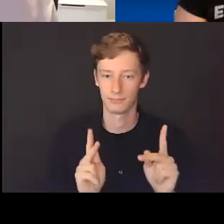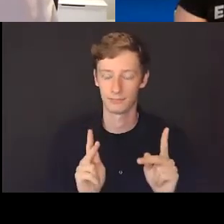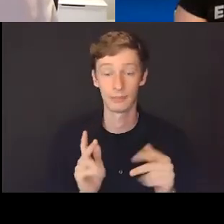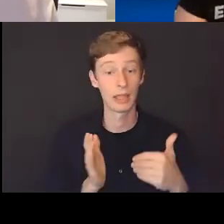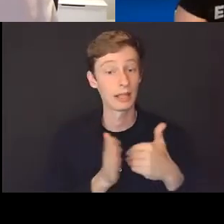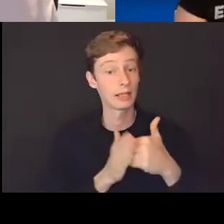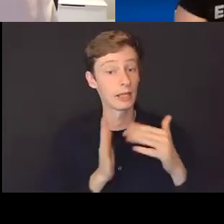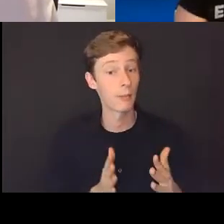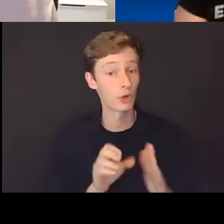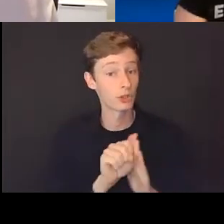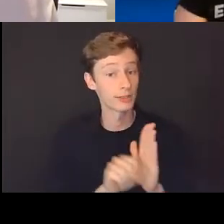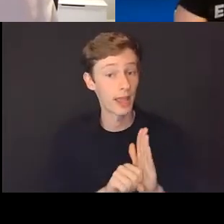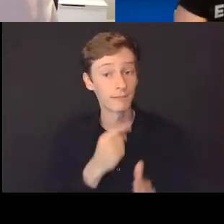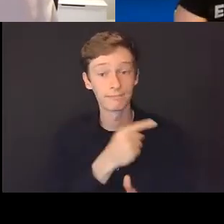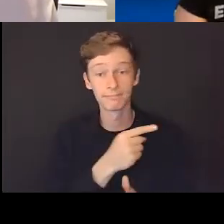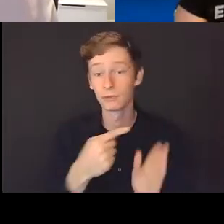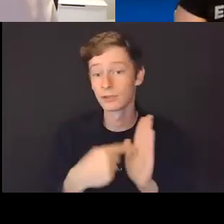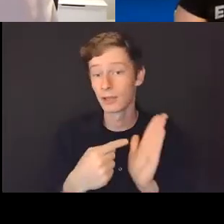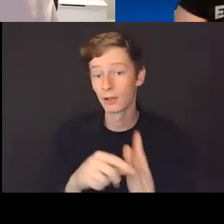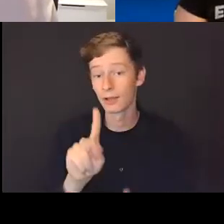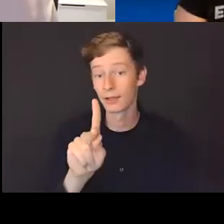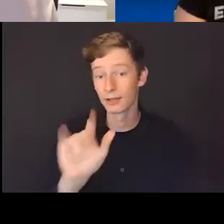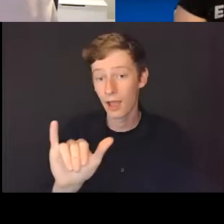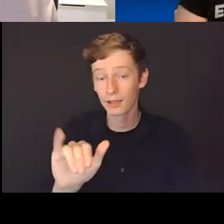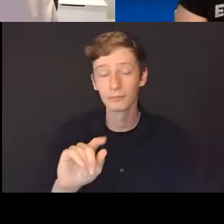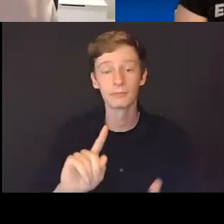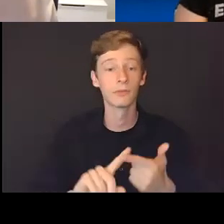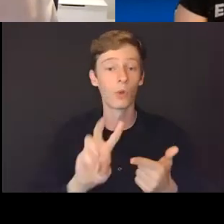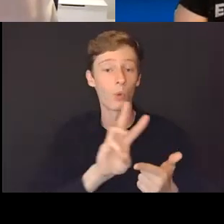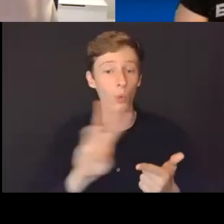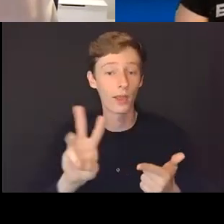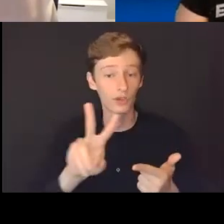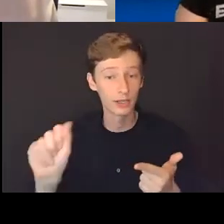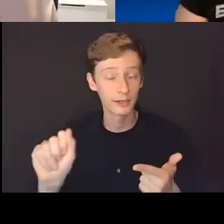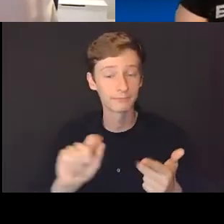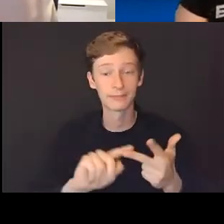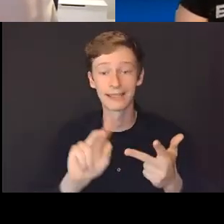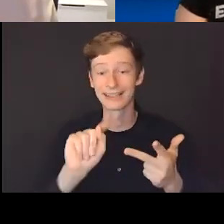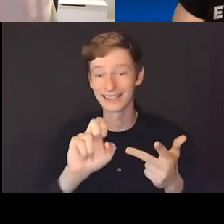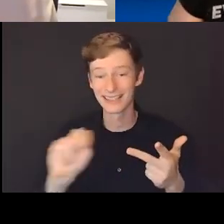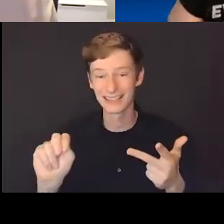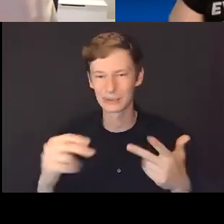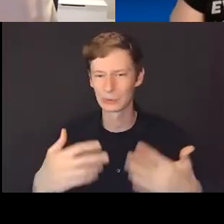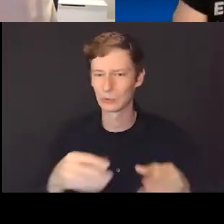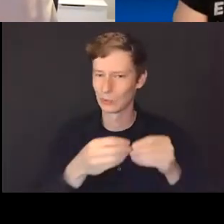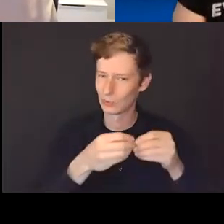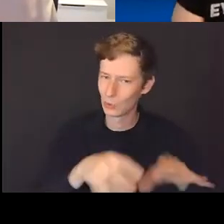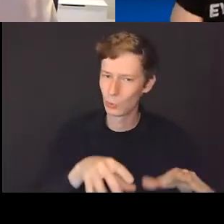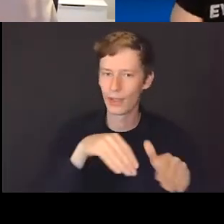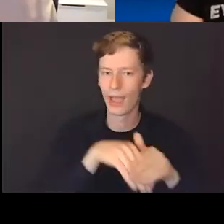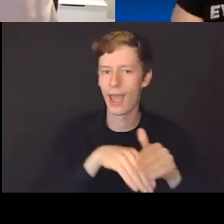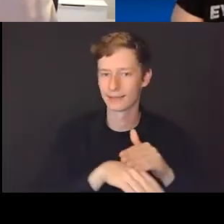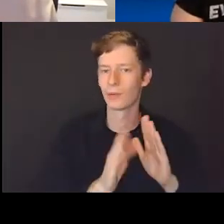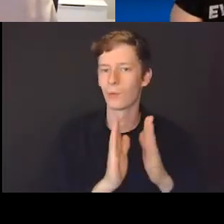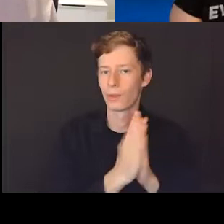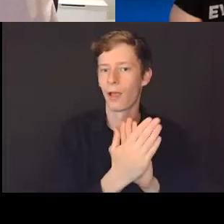to lose access, like Kentucky, West Virginia, and Tennessee. In North Carolina, a lot depends on the outcome